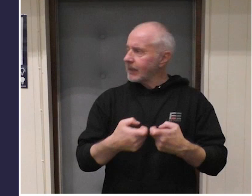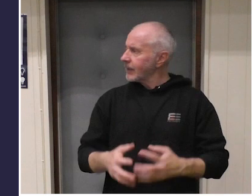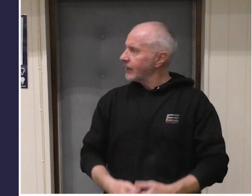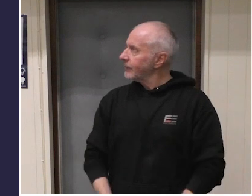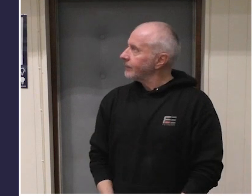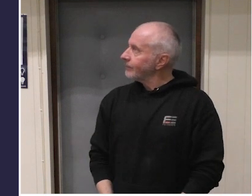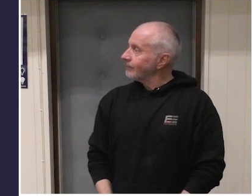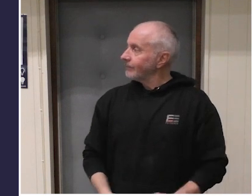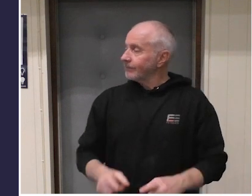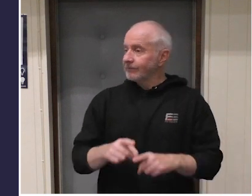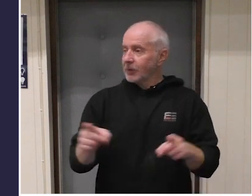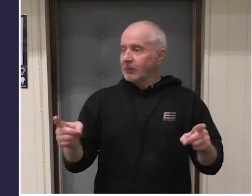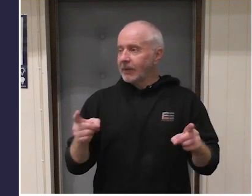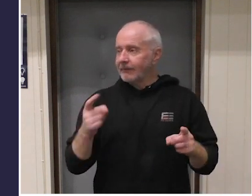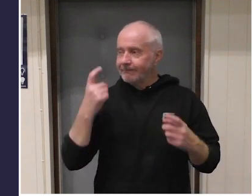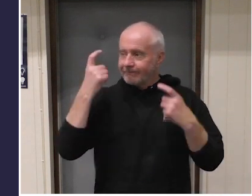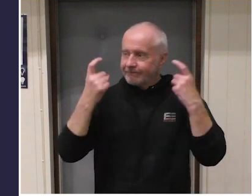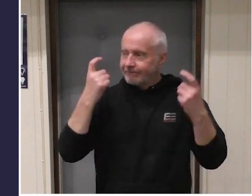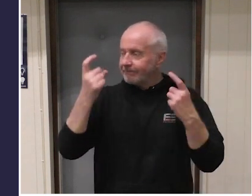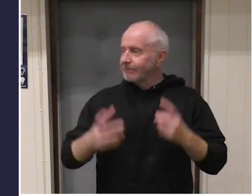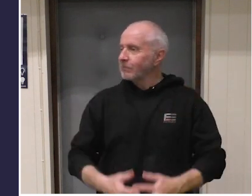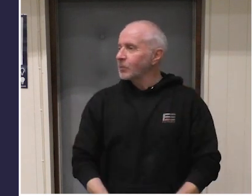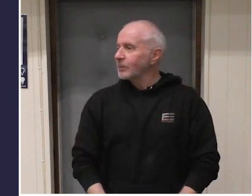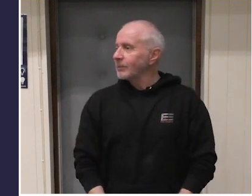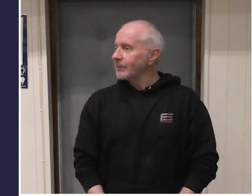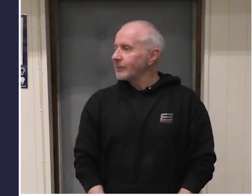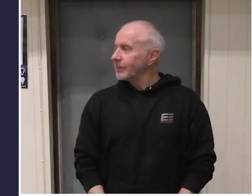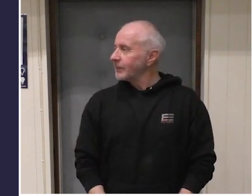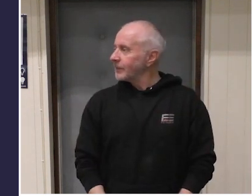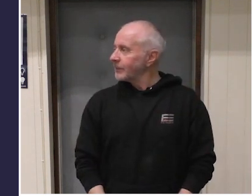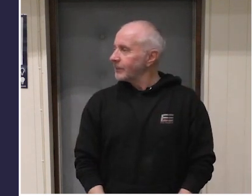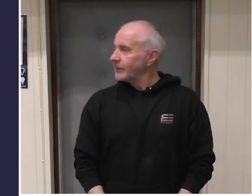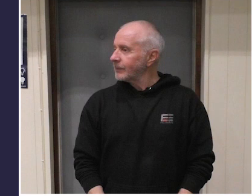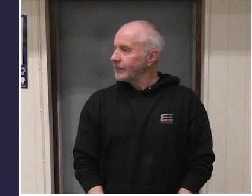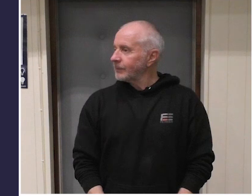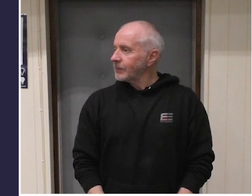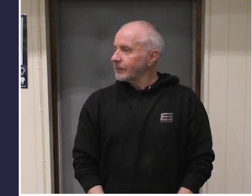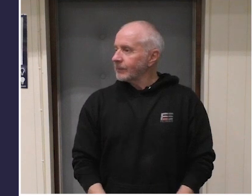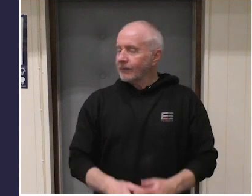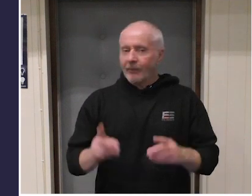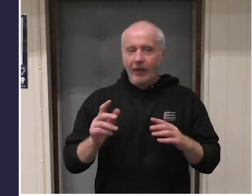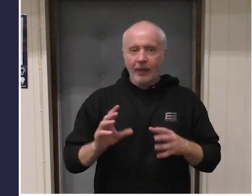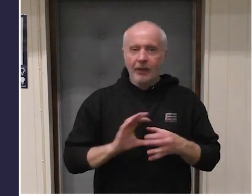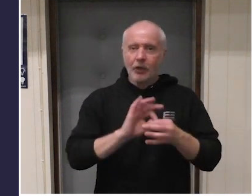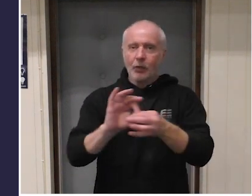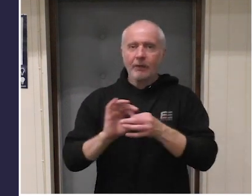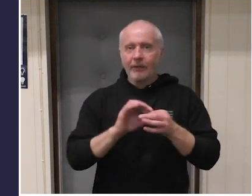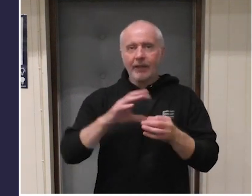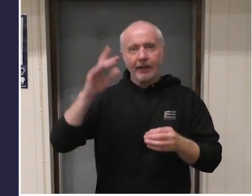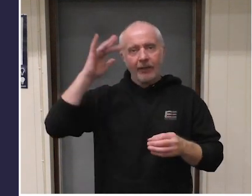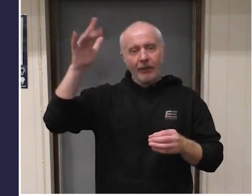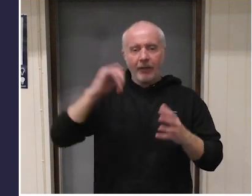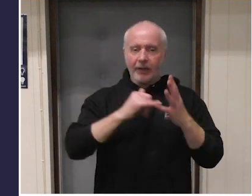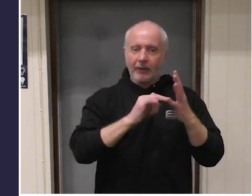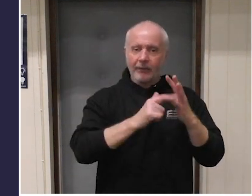You may wonder. We have a punter already. Go for it. A unified theory of the standard model